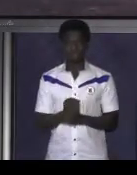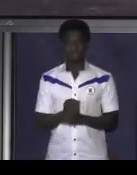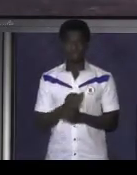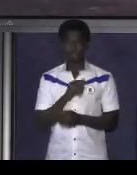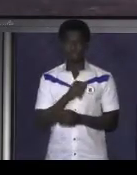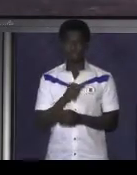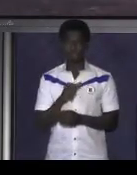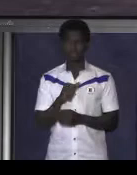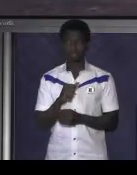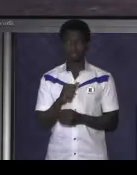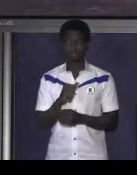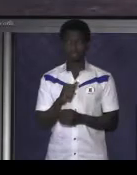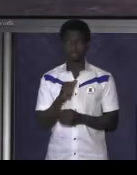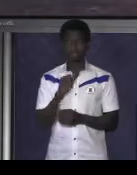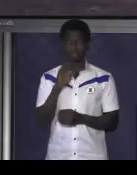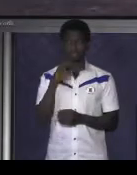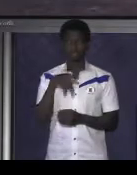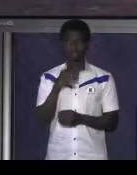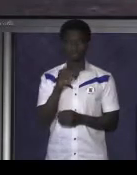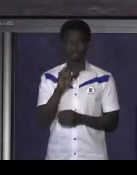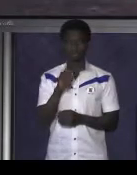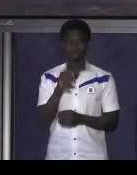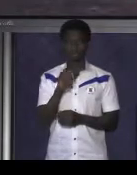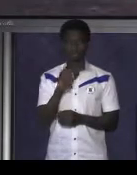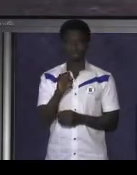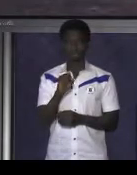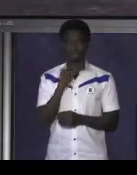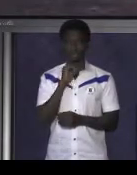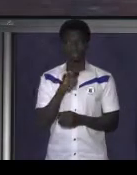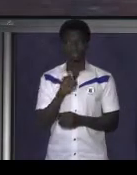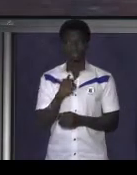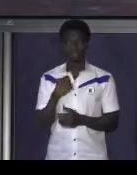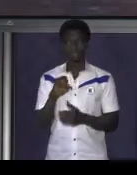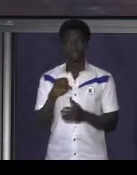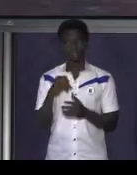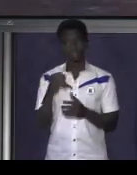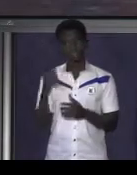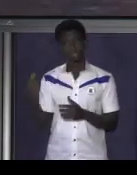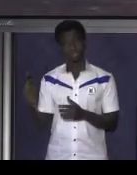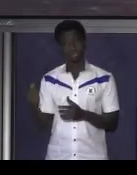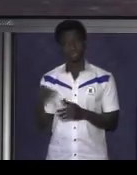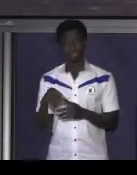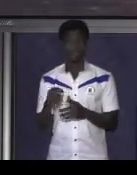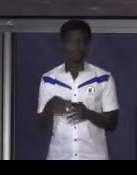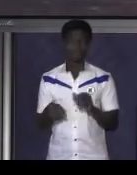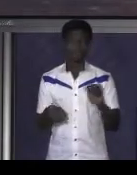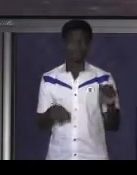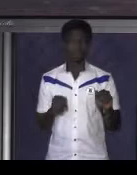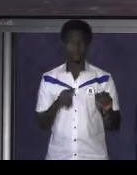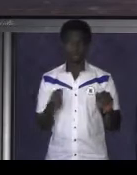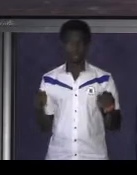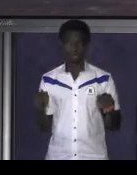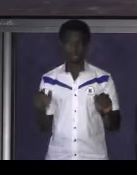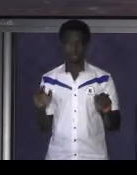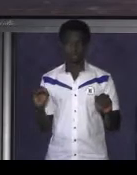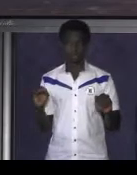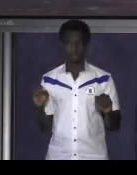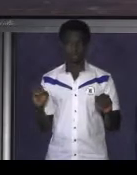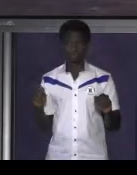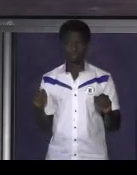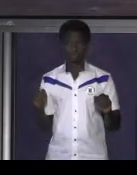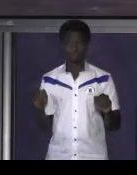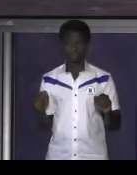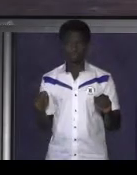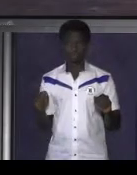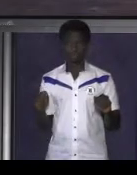A poetess is either a or an dash poet. A